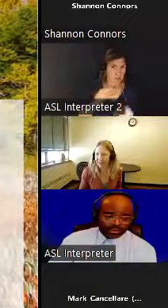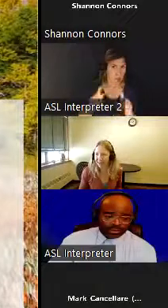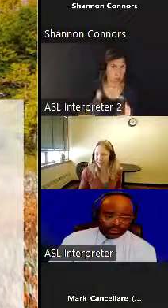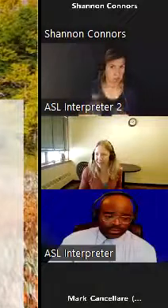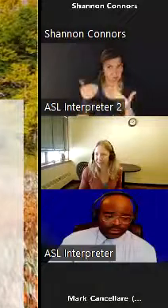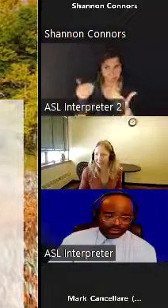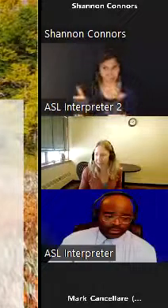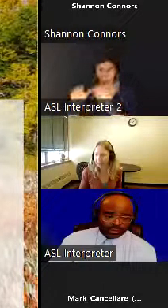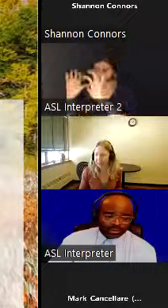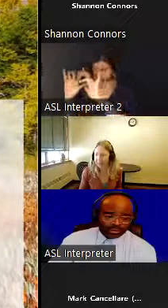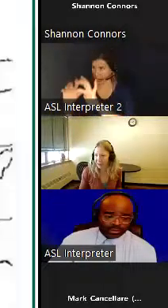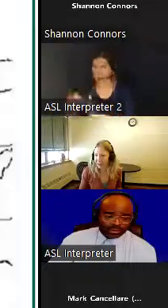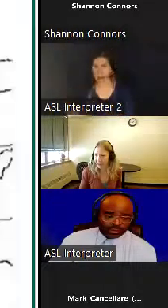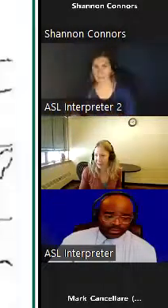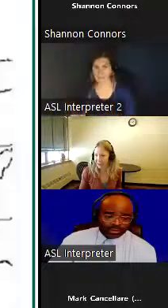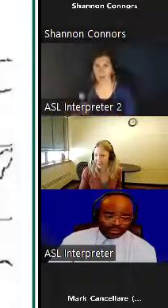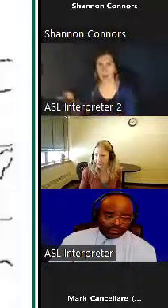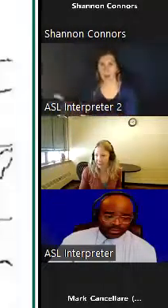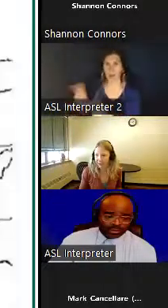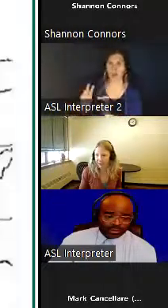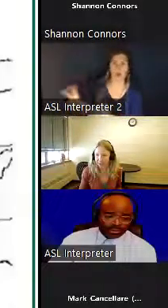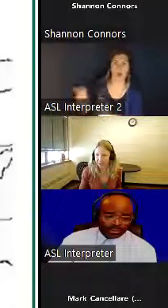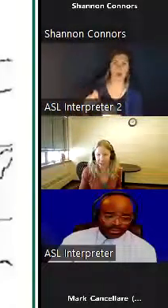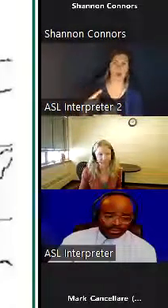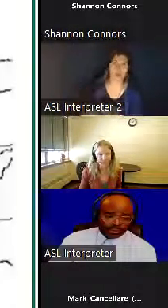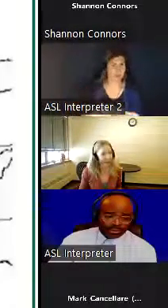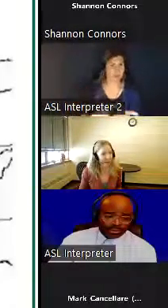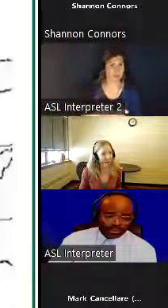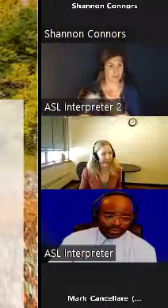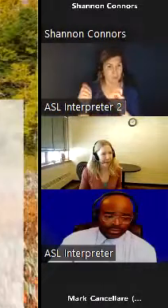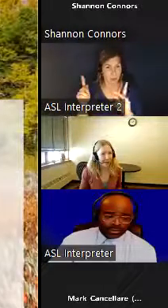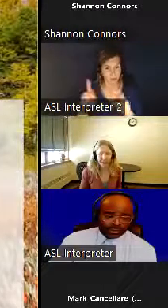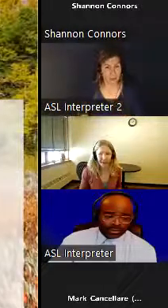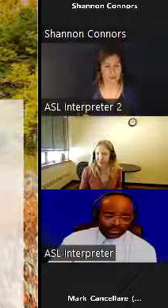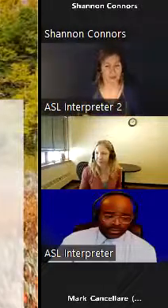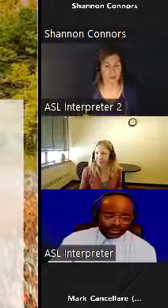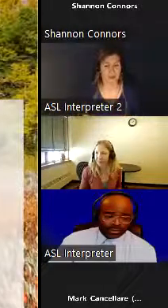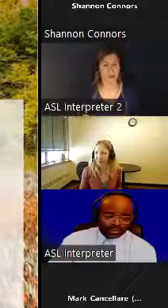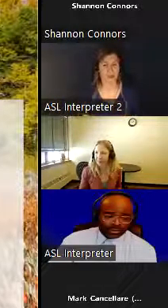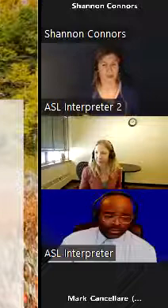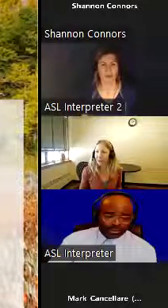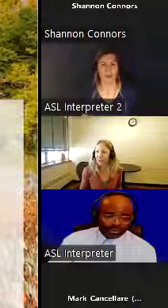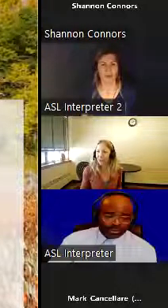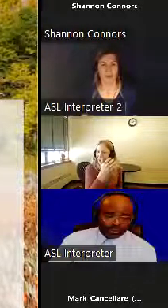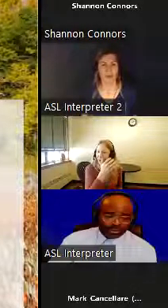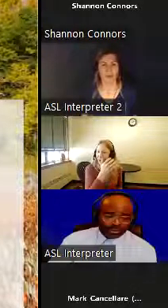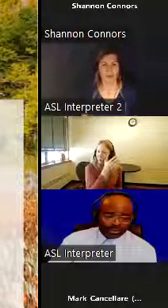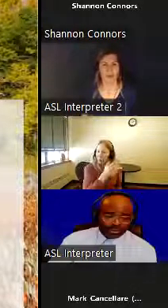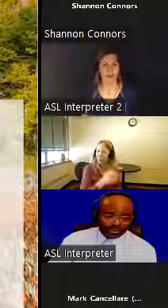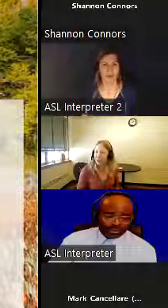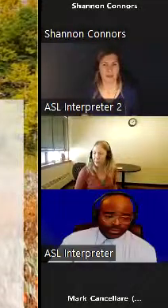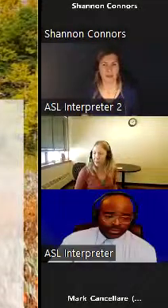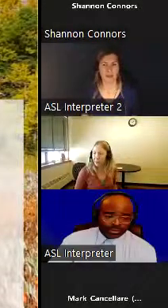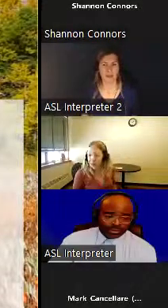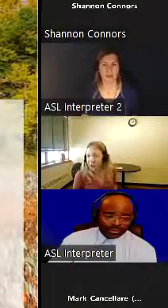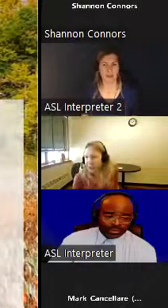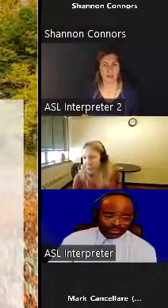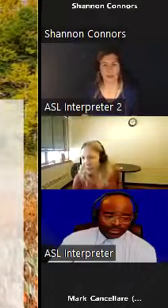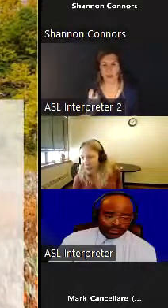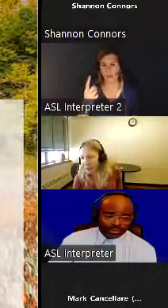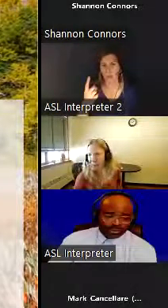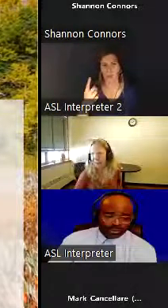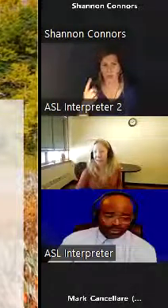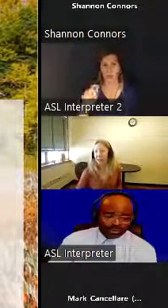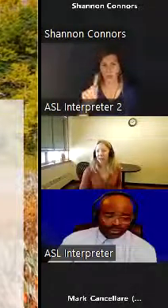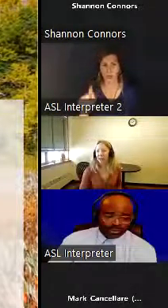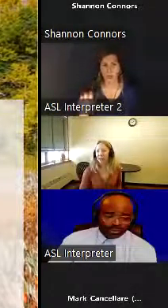then also see kind of what else we can do in this time we have together. So one question,